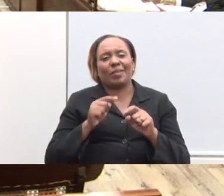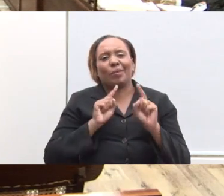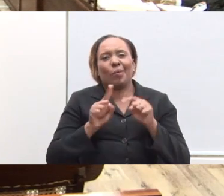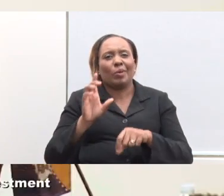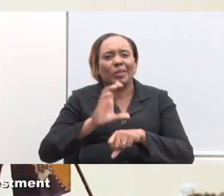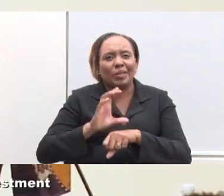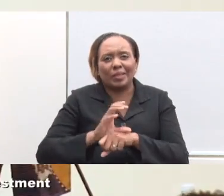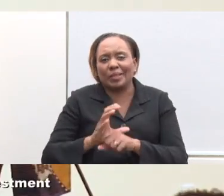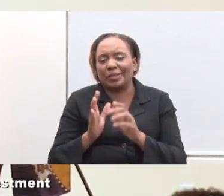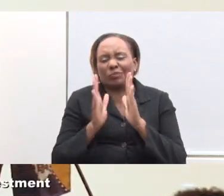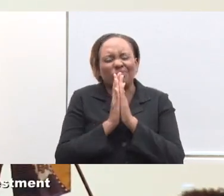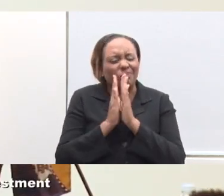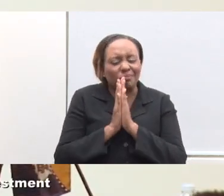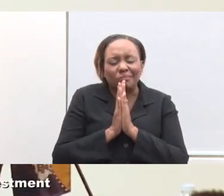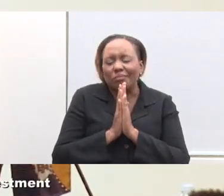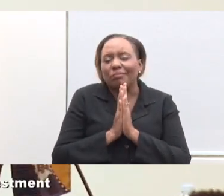God.